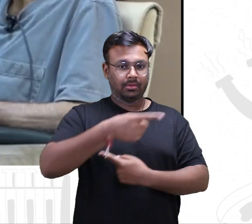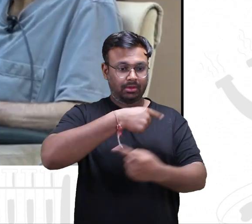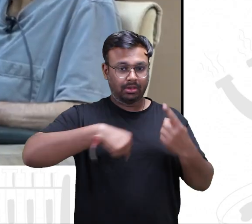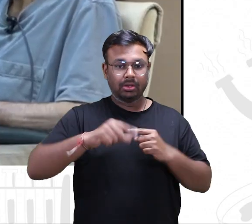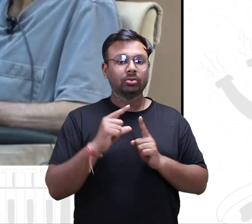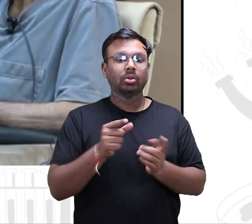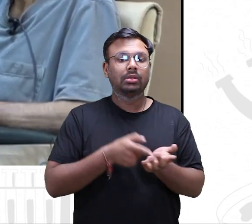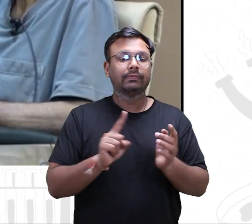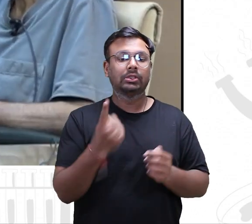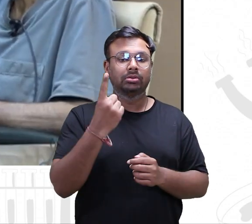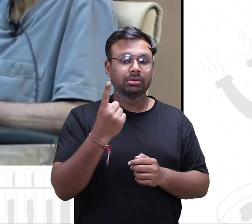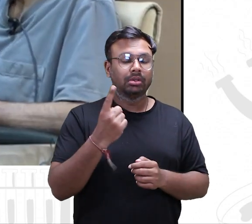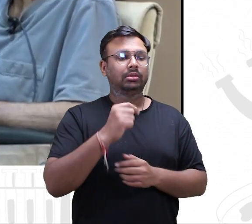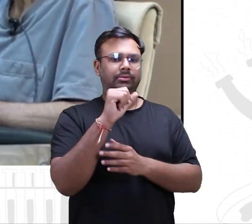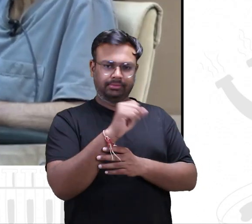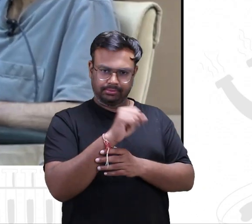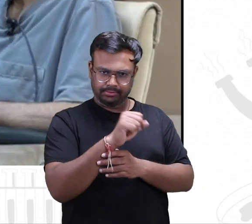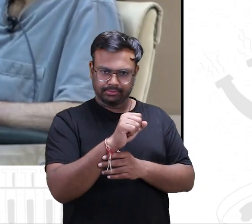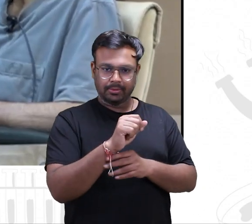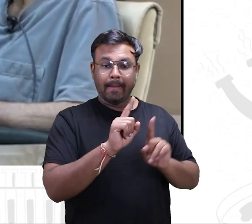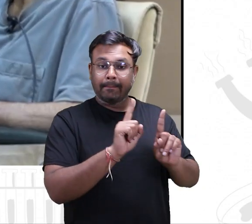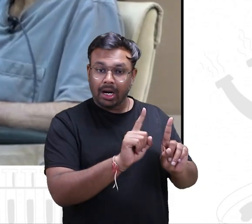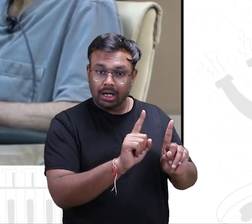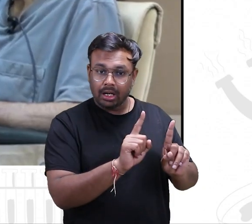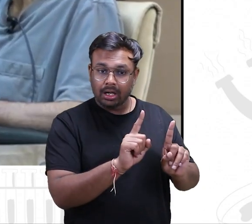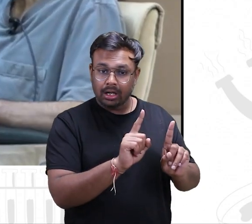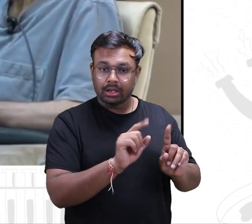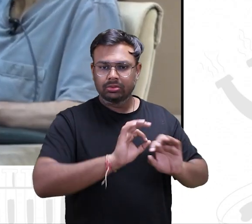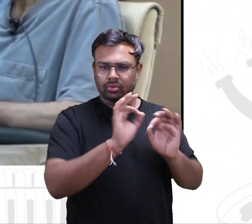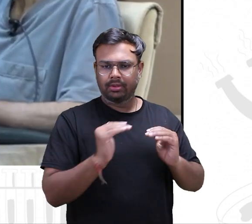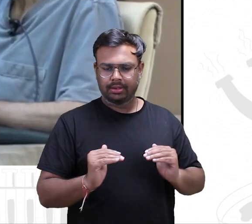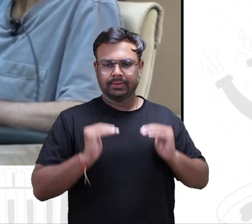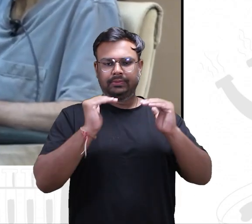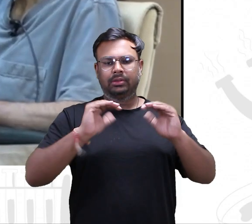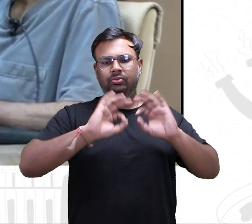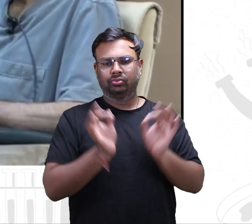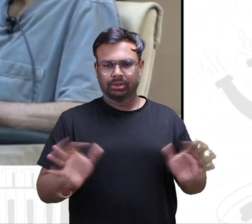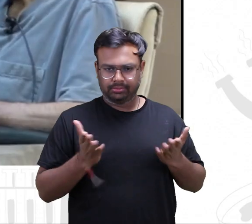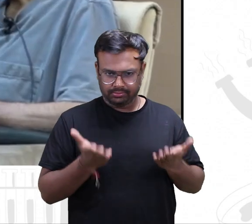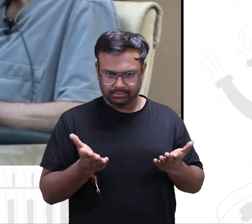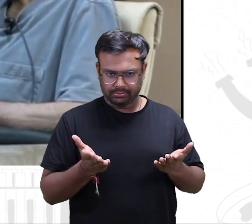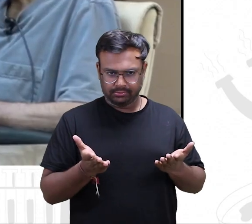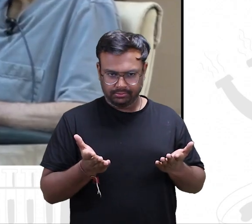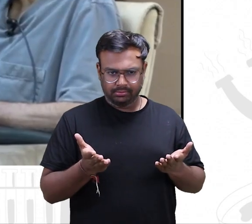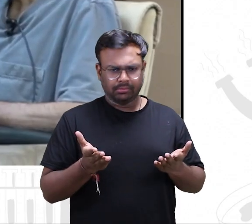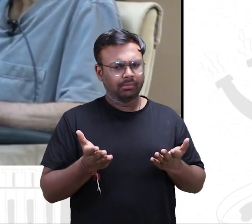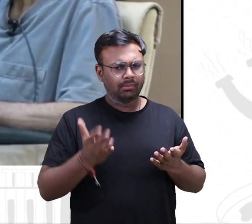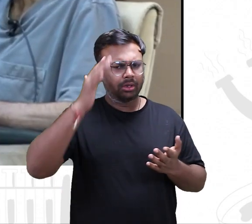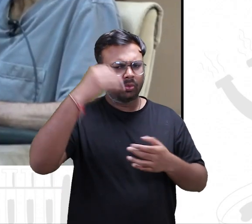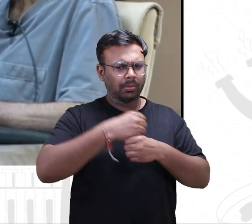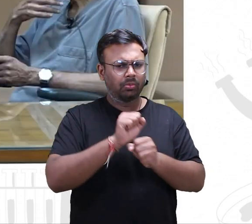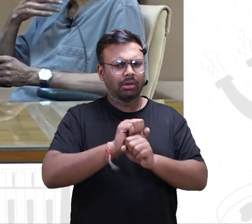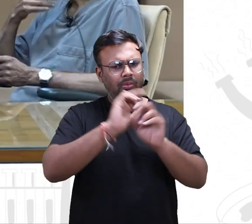When we do the field trial, we'll find out. So, but it is ready to go to that stage, and in theory,